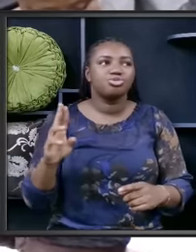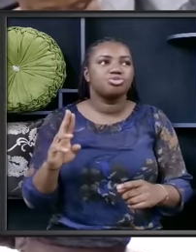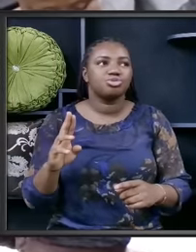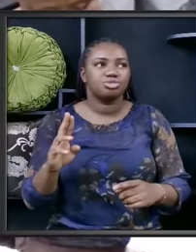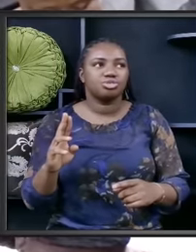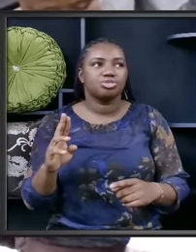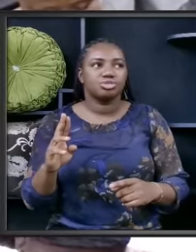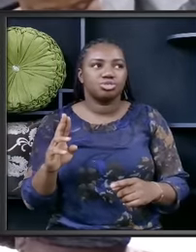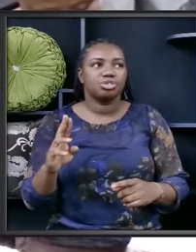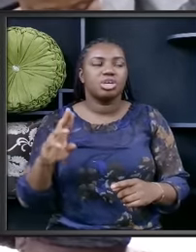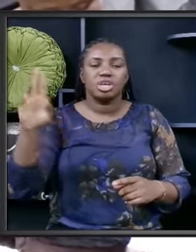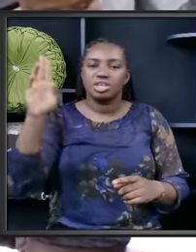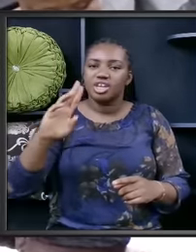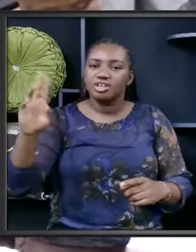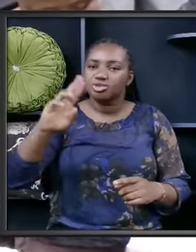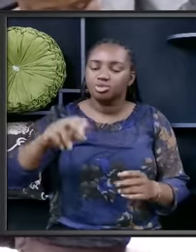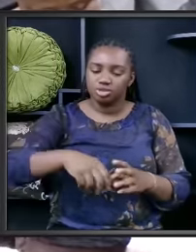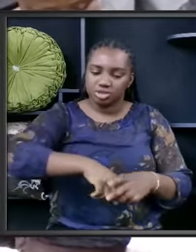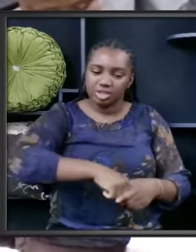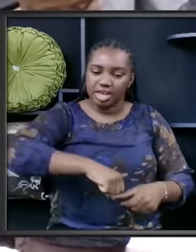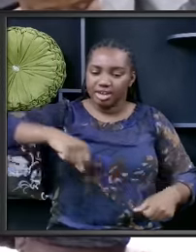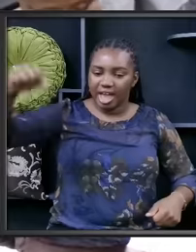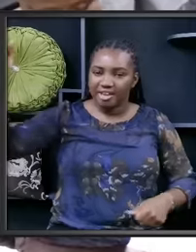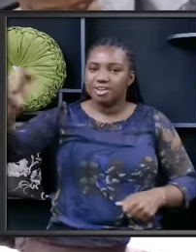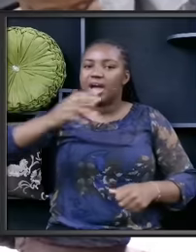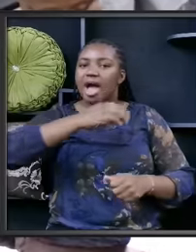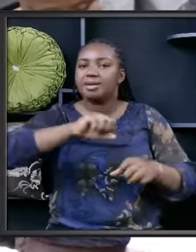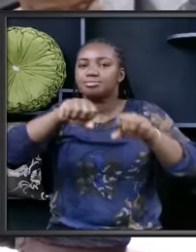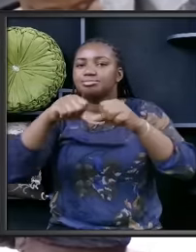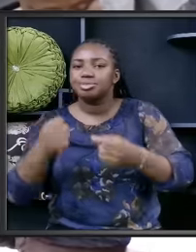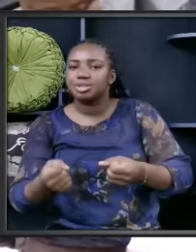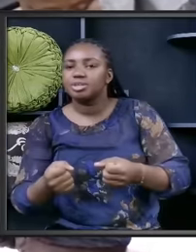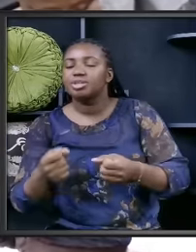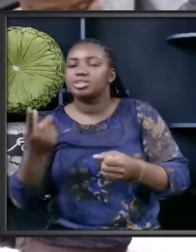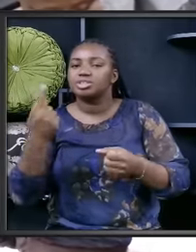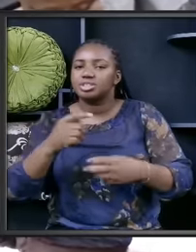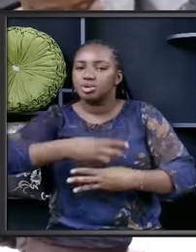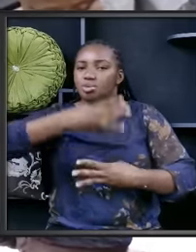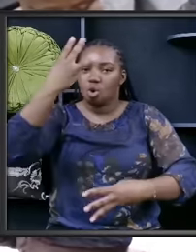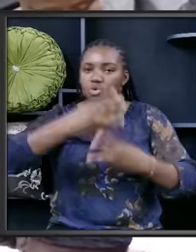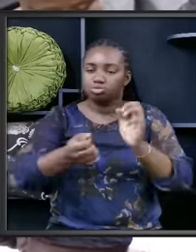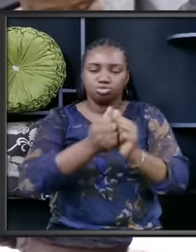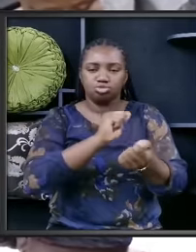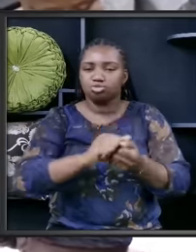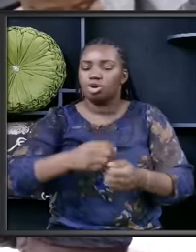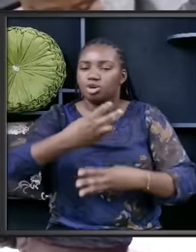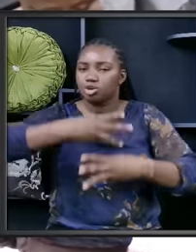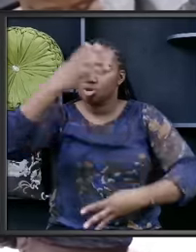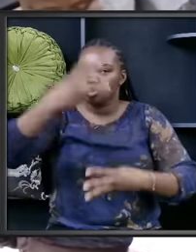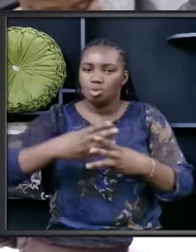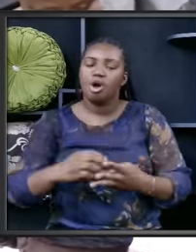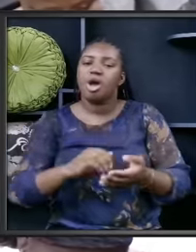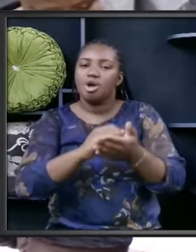break this thing because he enter, he break our wall, our fence. So they come destroy everything, come bring out the